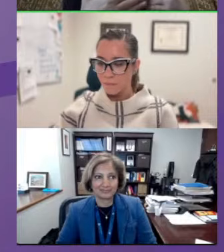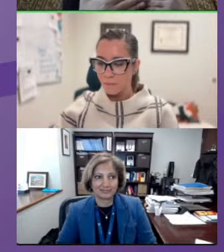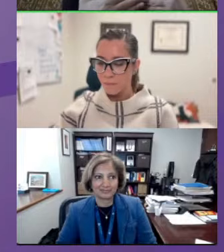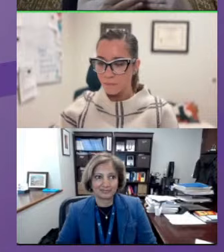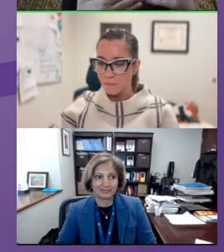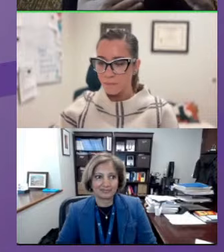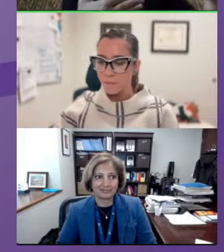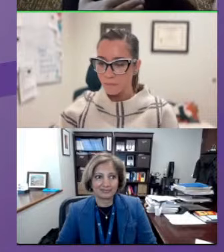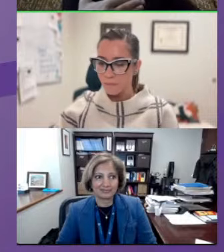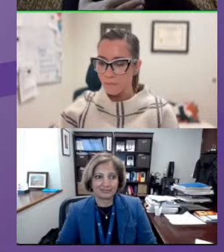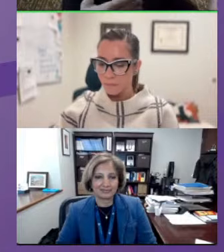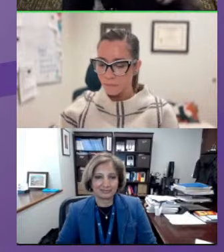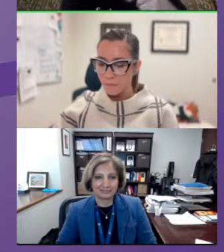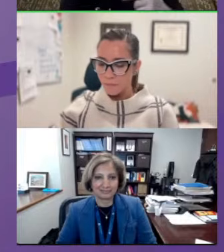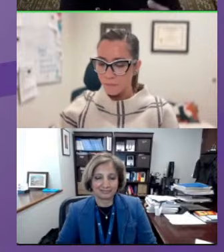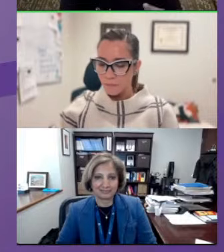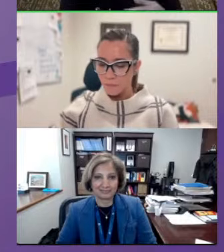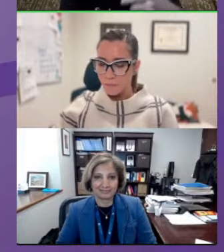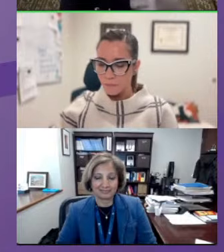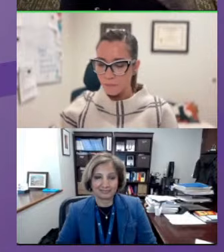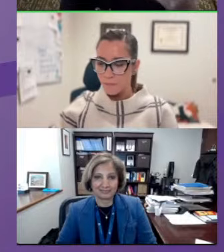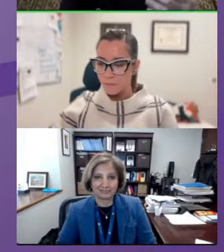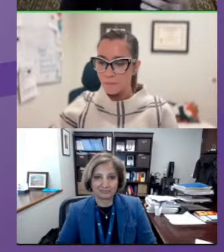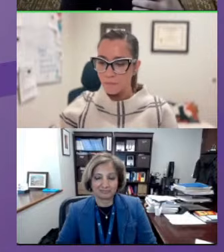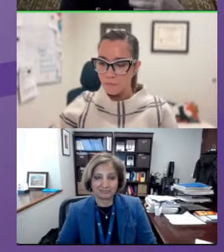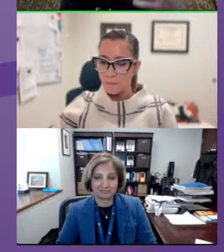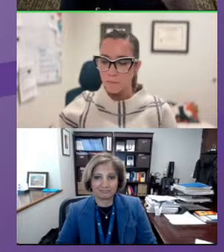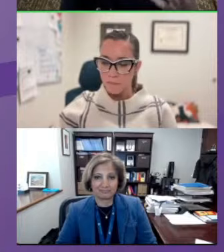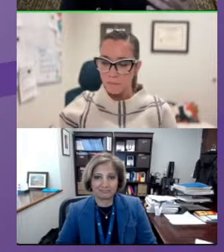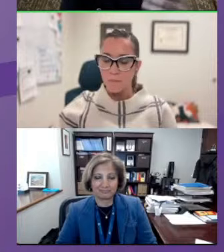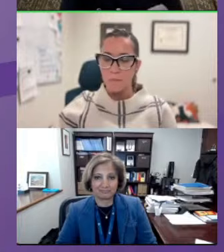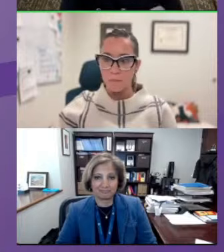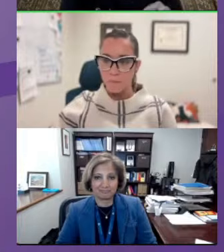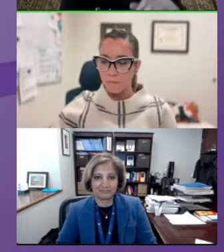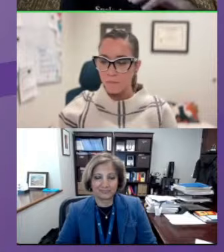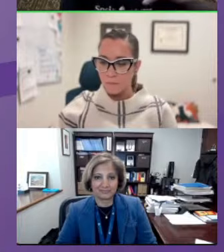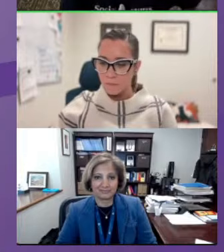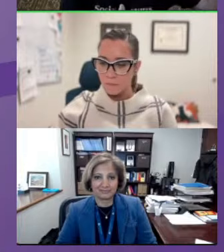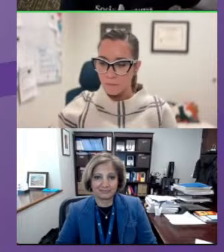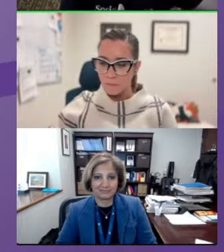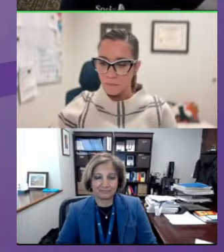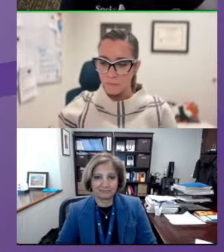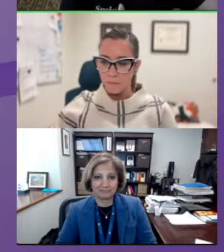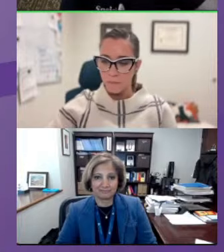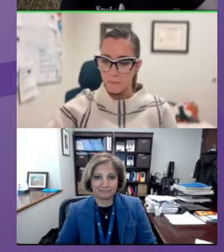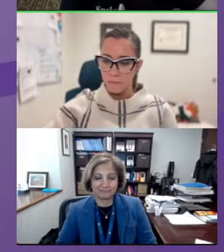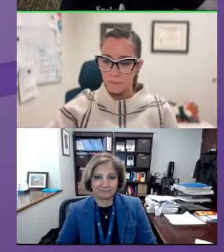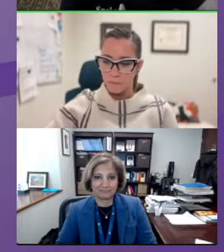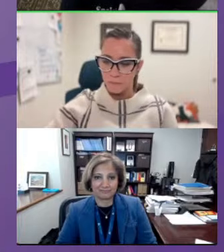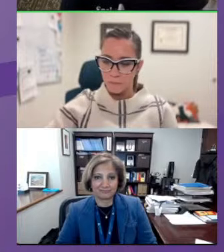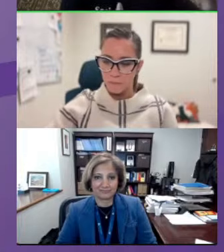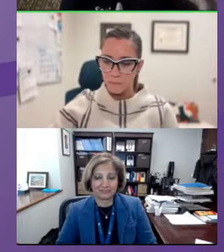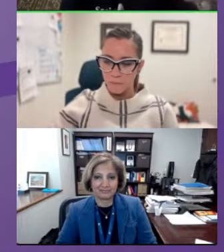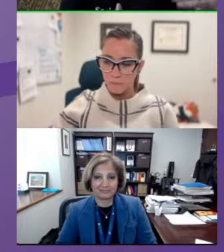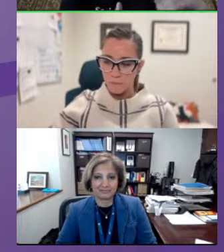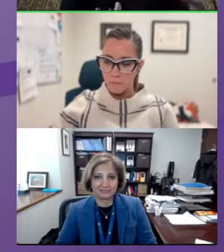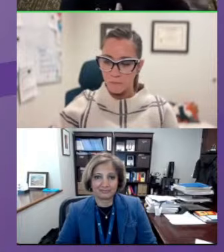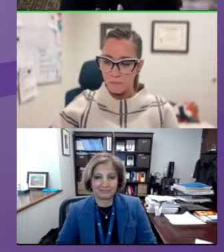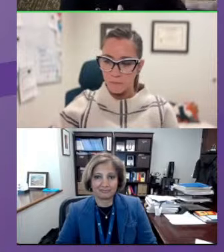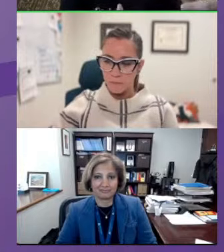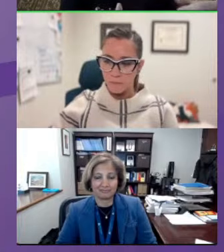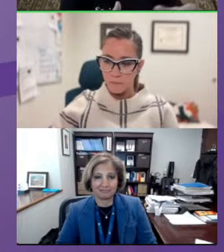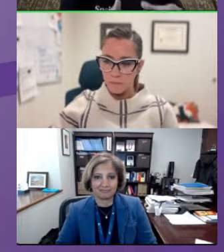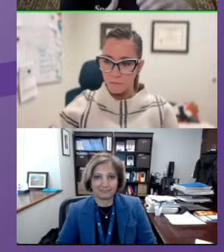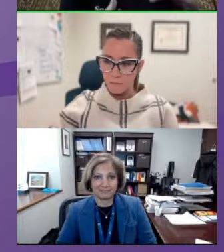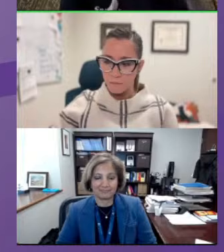idea that if you exert yourself either physically, cognitively, emotionally, beyond a certain threshold, you will then